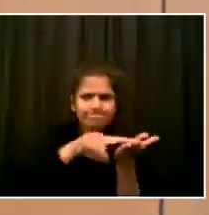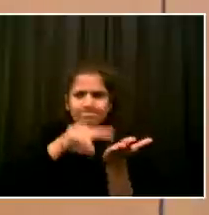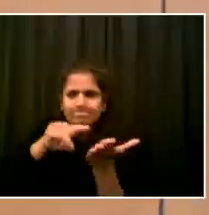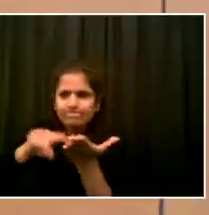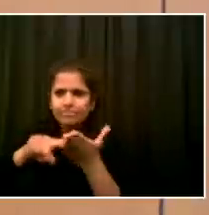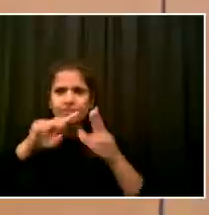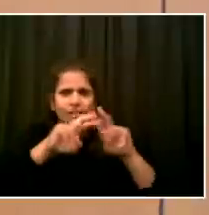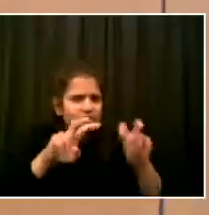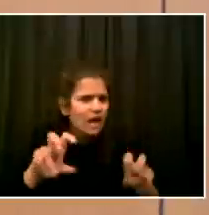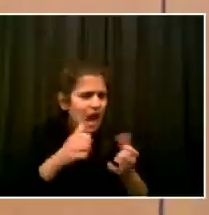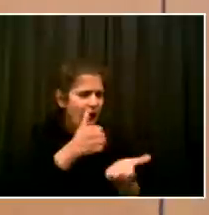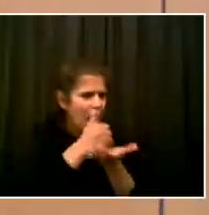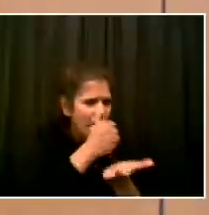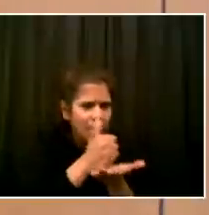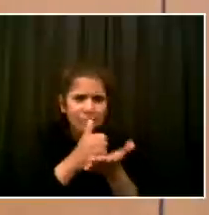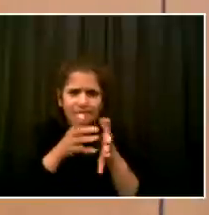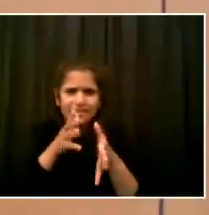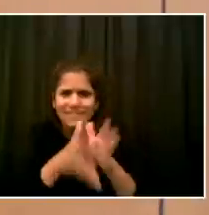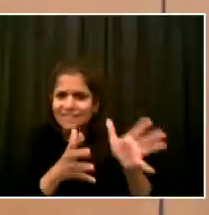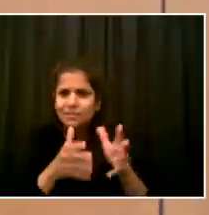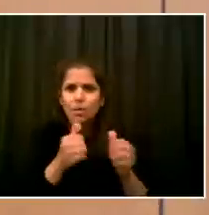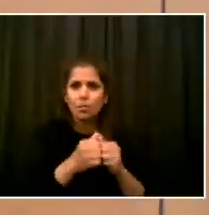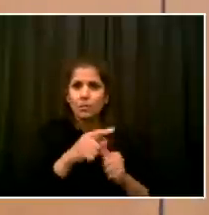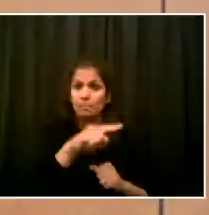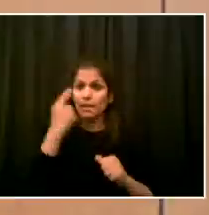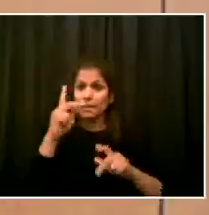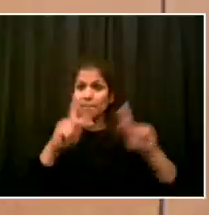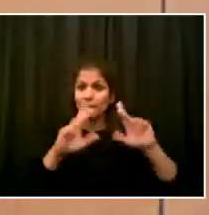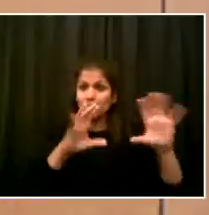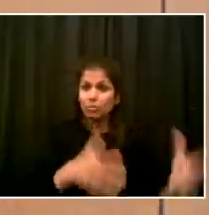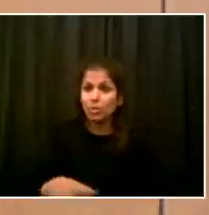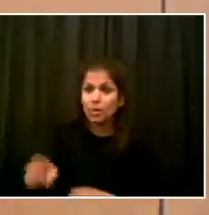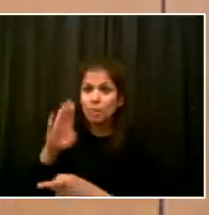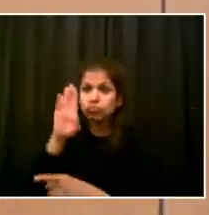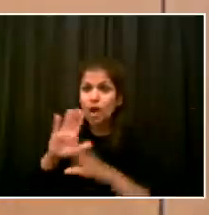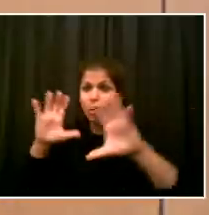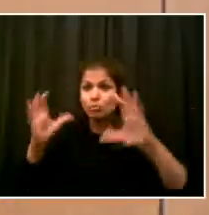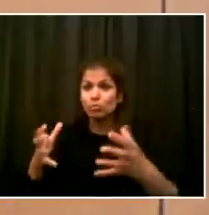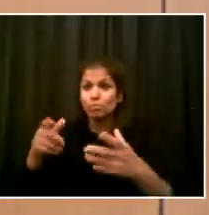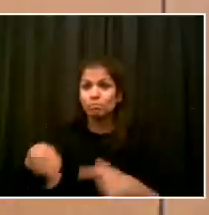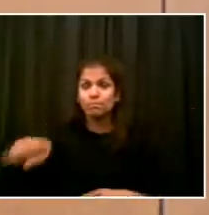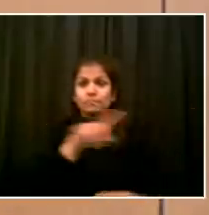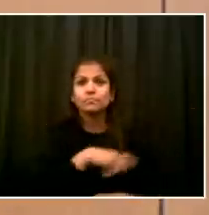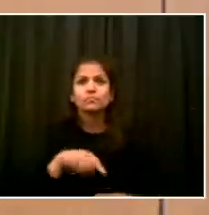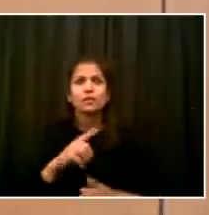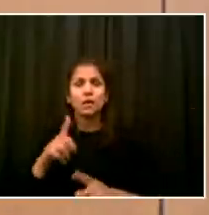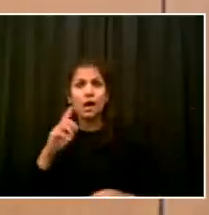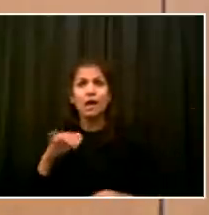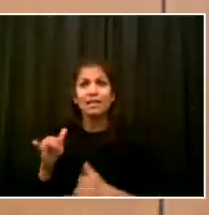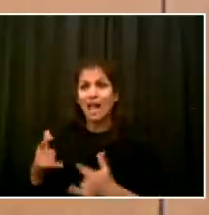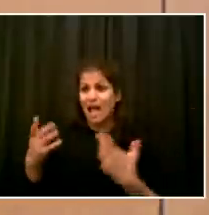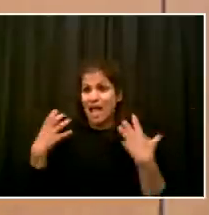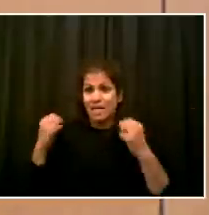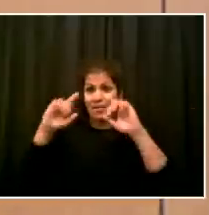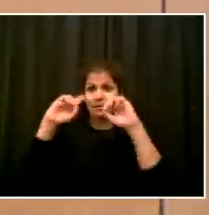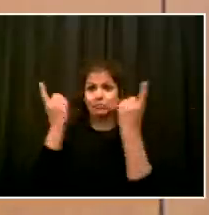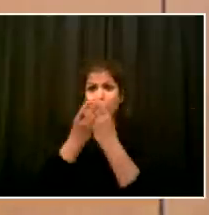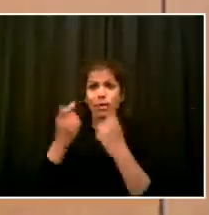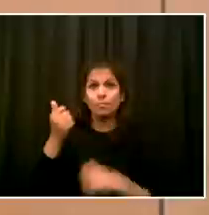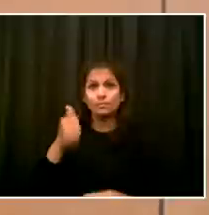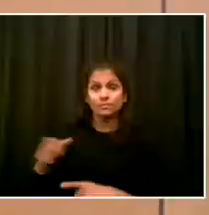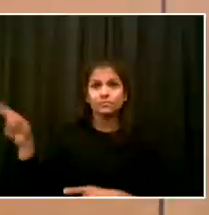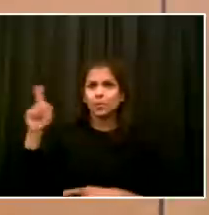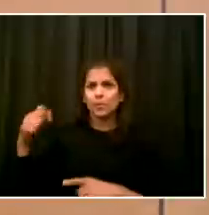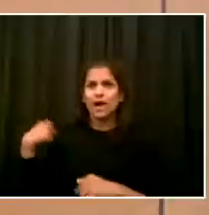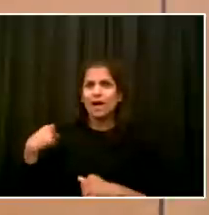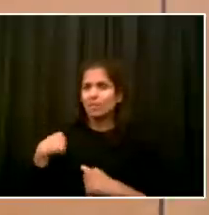this response, we in the health department did something that really was unprecedented. We released data before